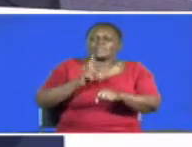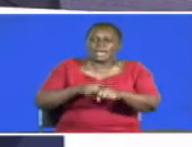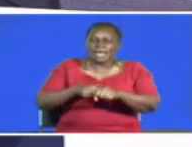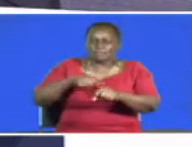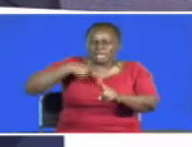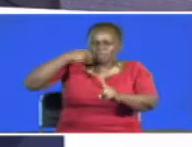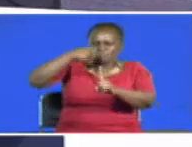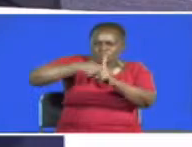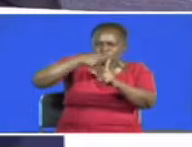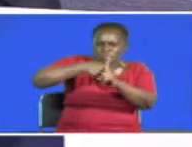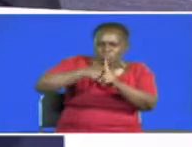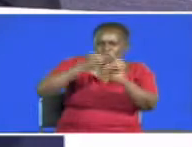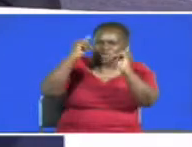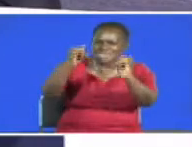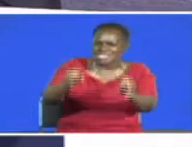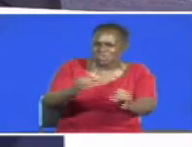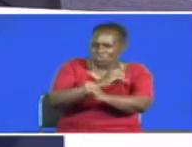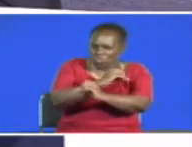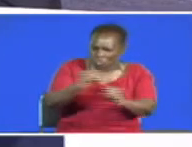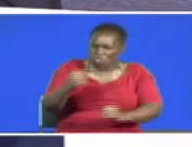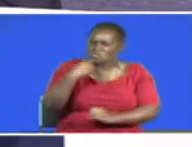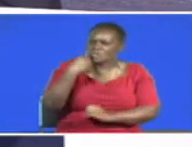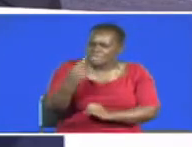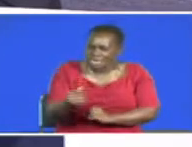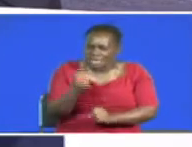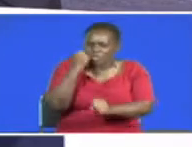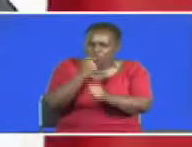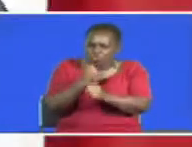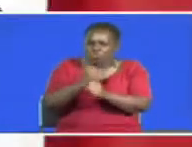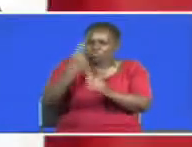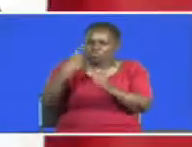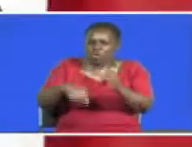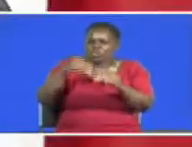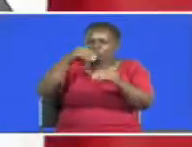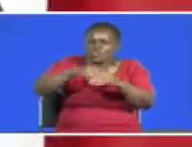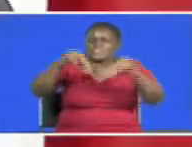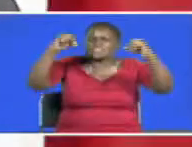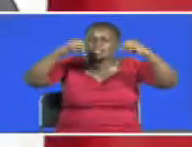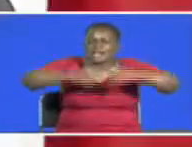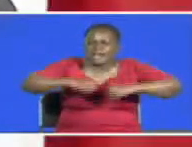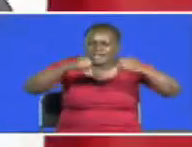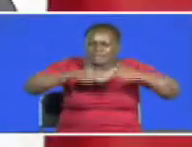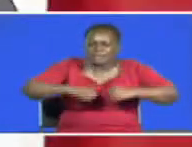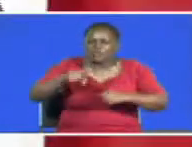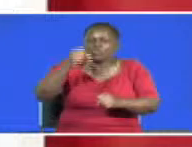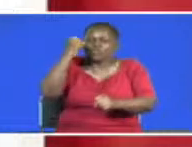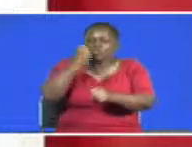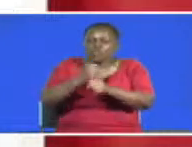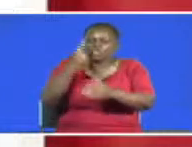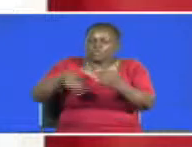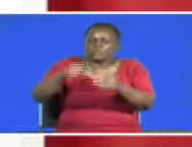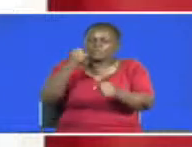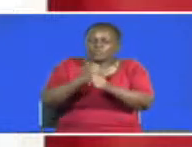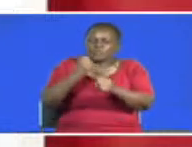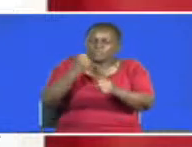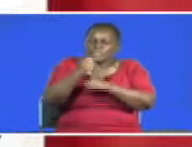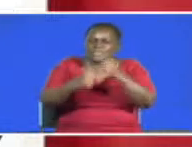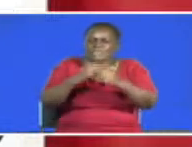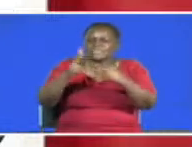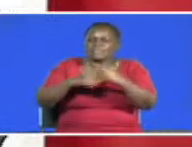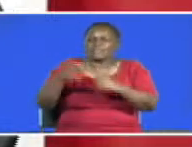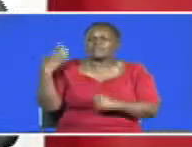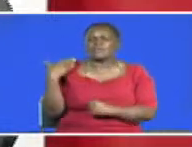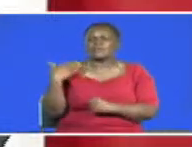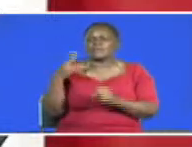conversing for is not something new. We're just telling them that do what is in the agreement. Do what you were supposed to do 7 years ago. What's so hard in